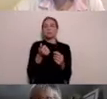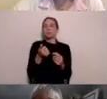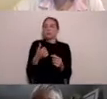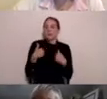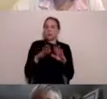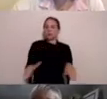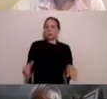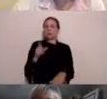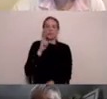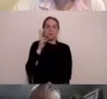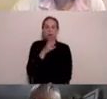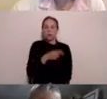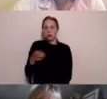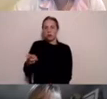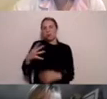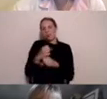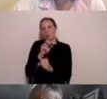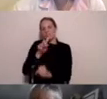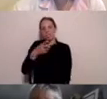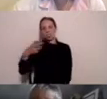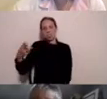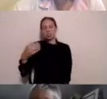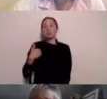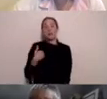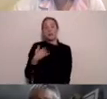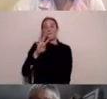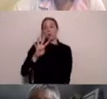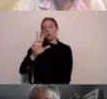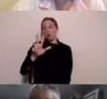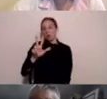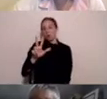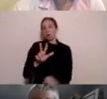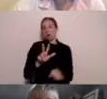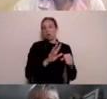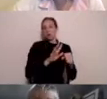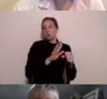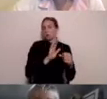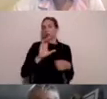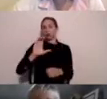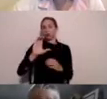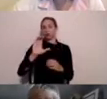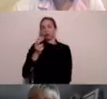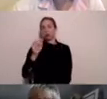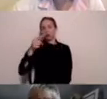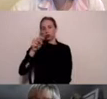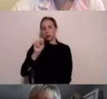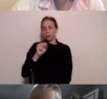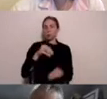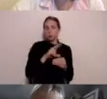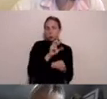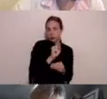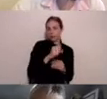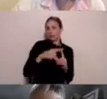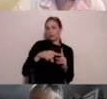DHH. We have 42 chapters in the US and Canada. Hands and Voices offers 3 formal programs. We have